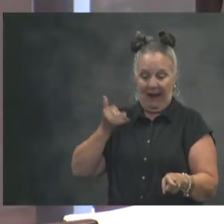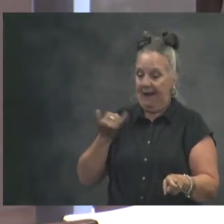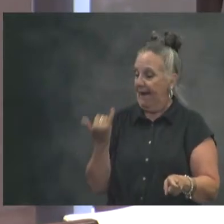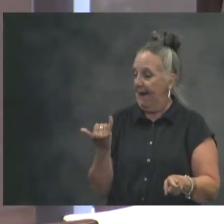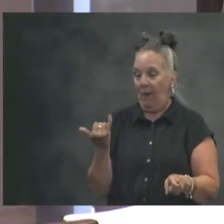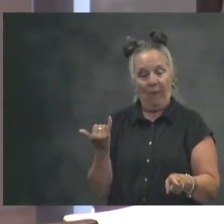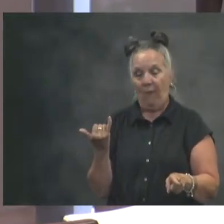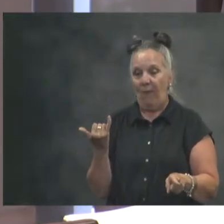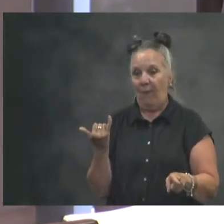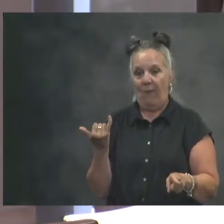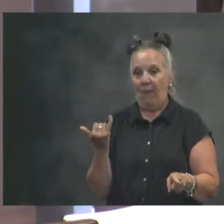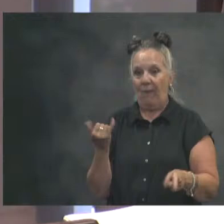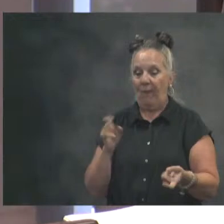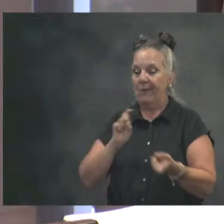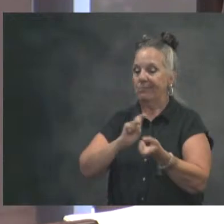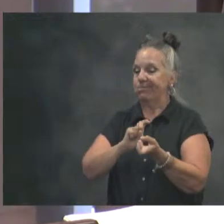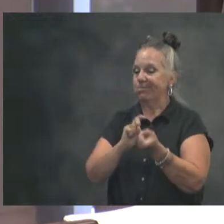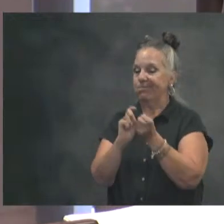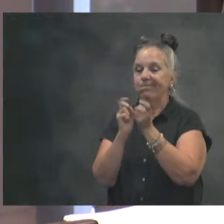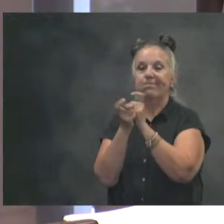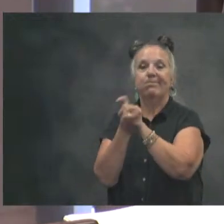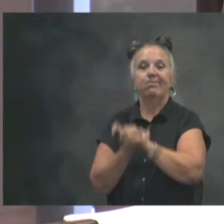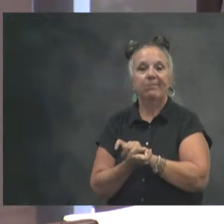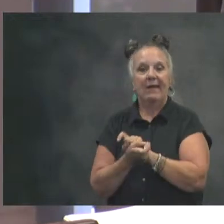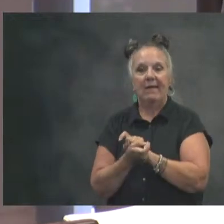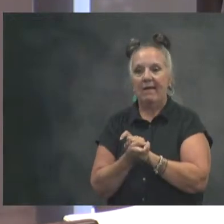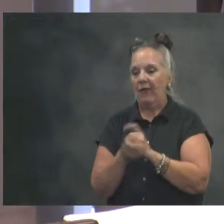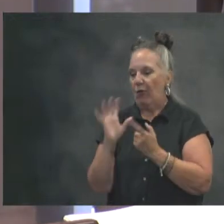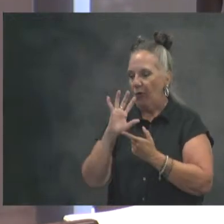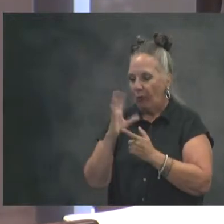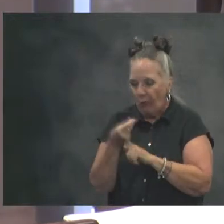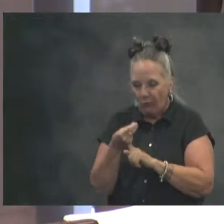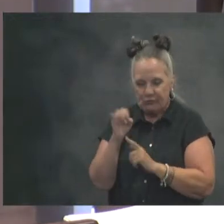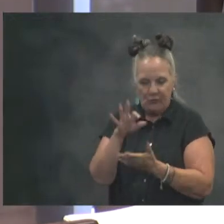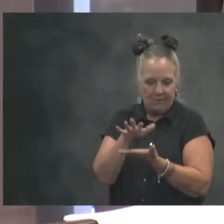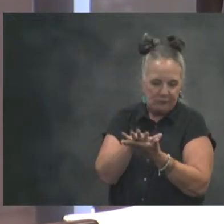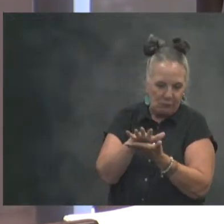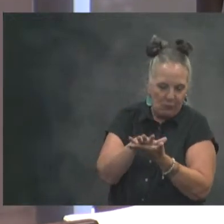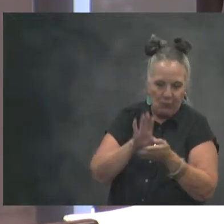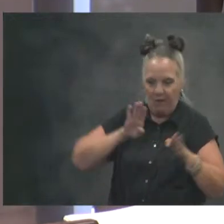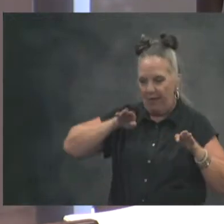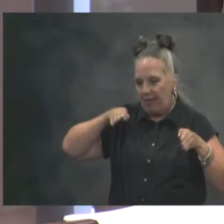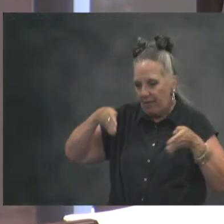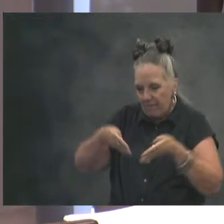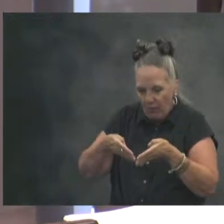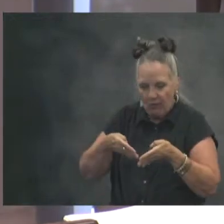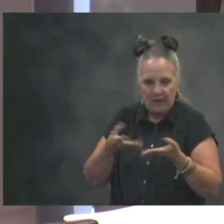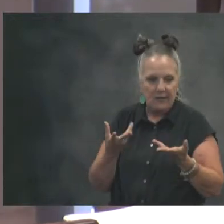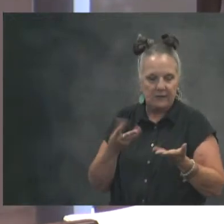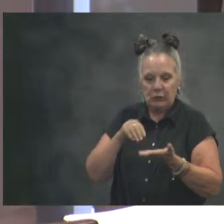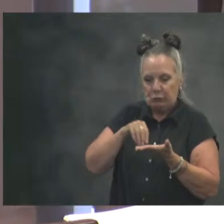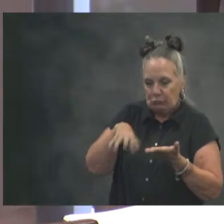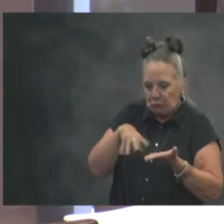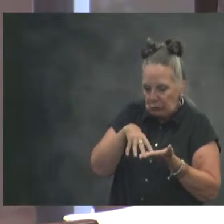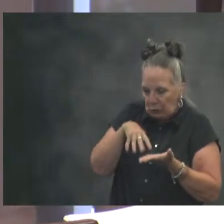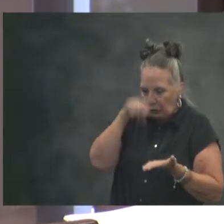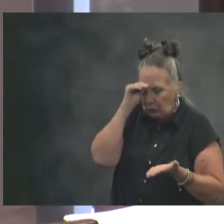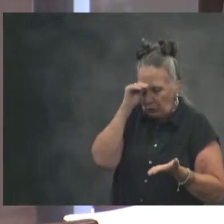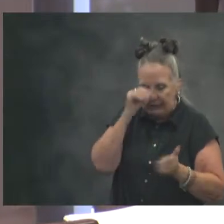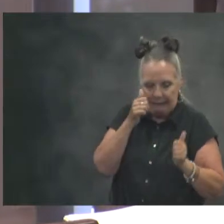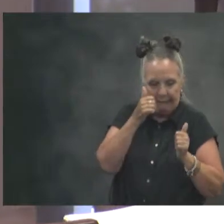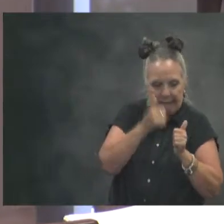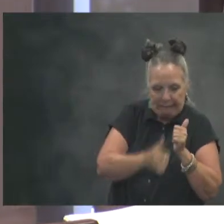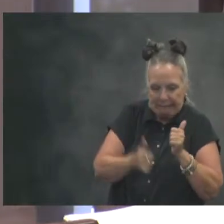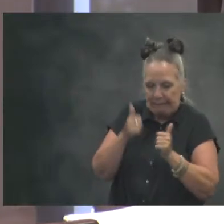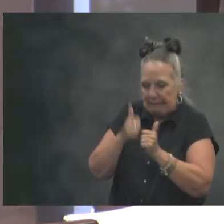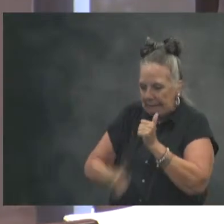now is much different. The culture and the focus on student learning and reaching each and